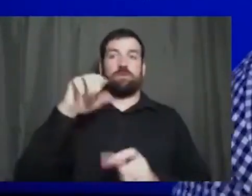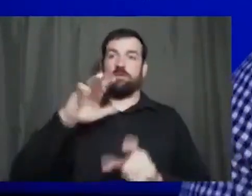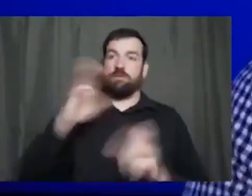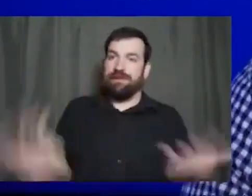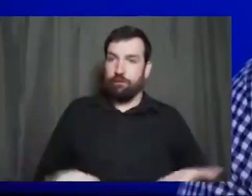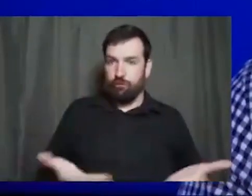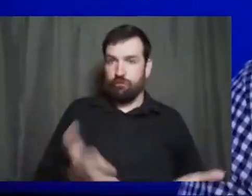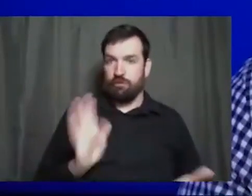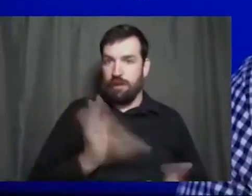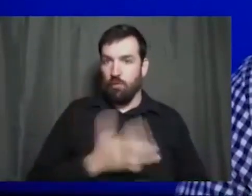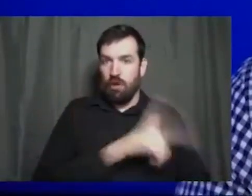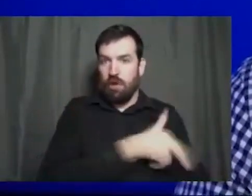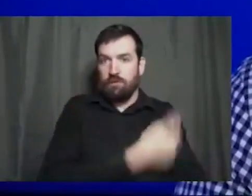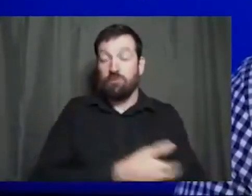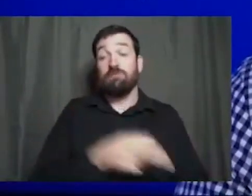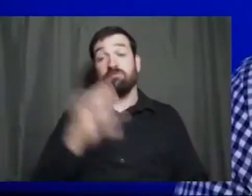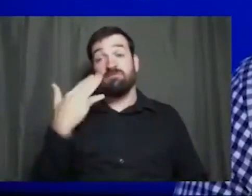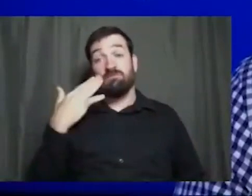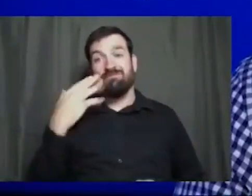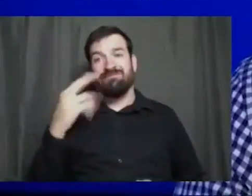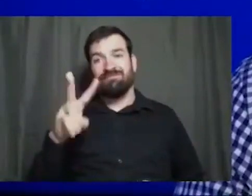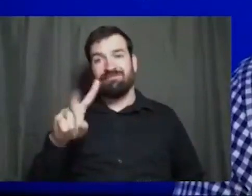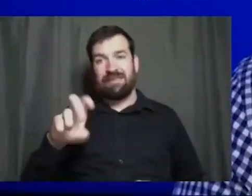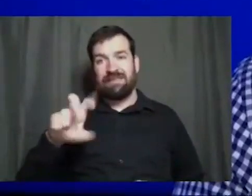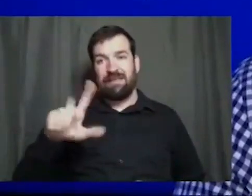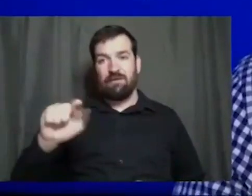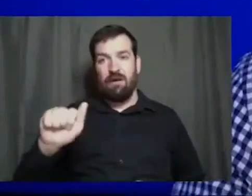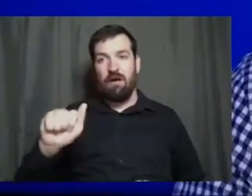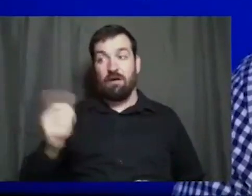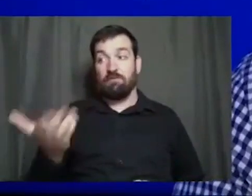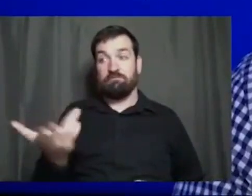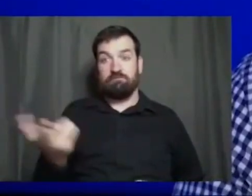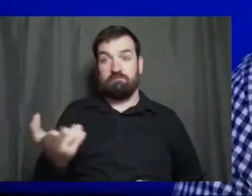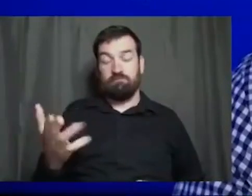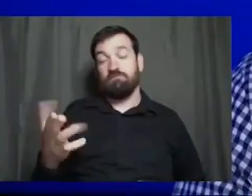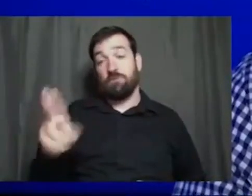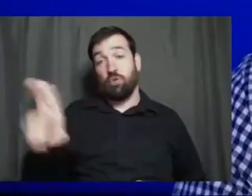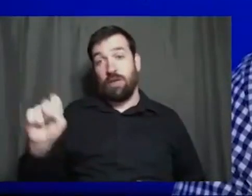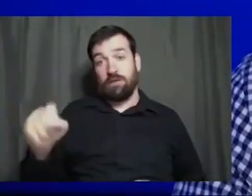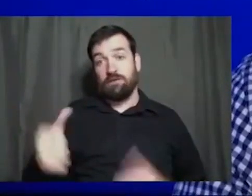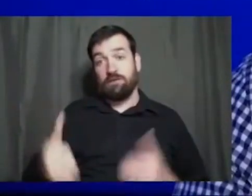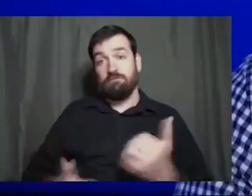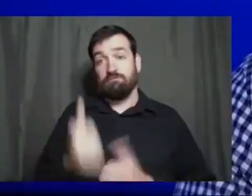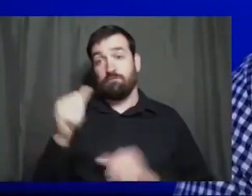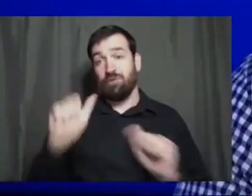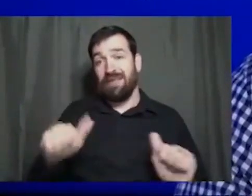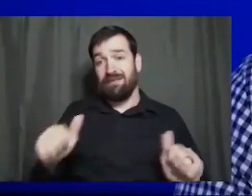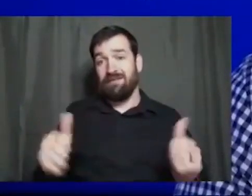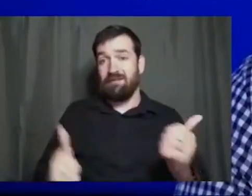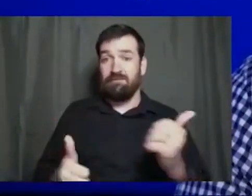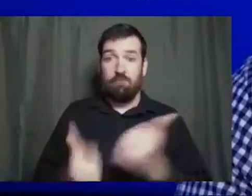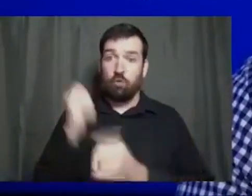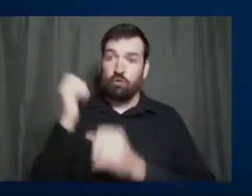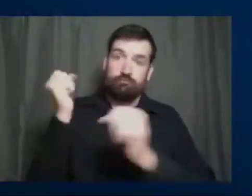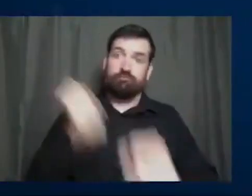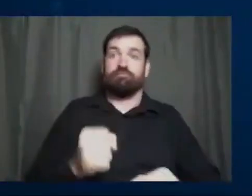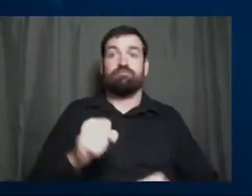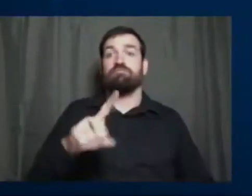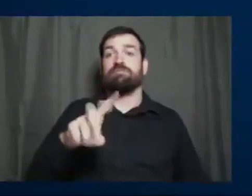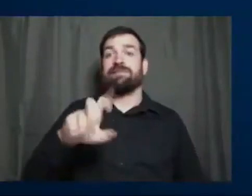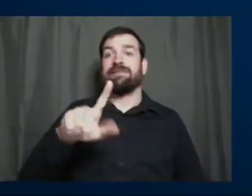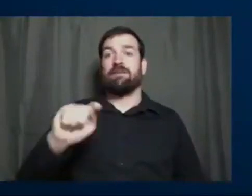know in the United States it's really the most likely predominant variant, so that is likely.